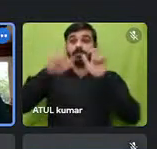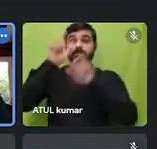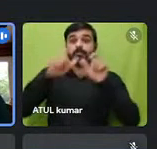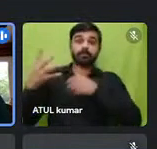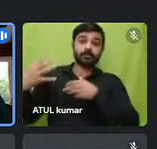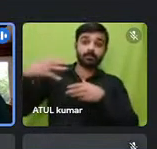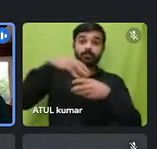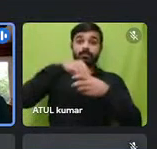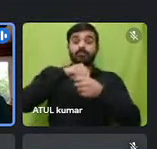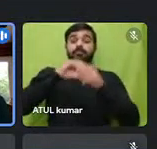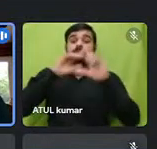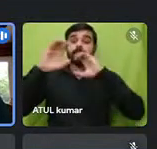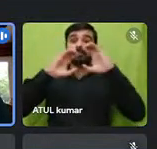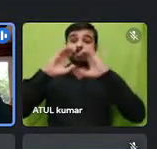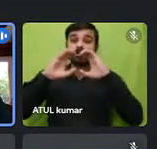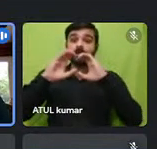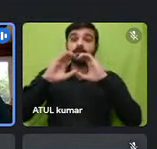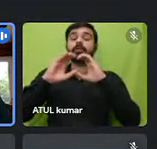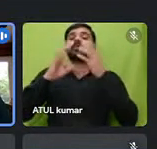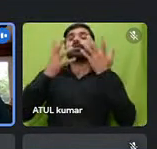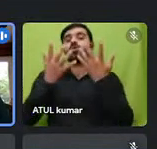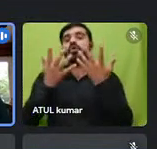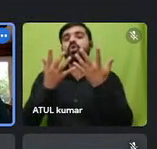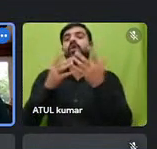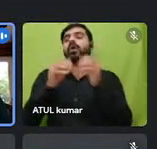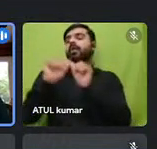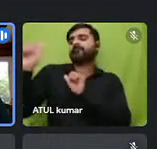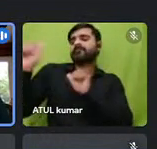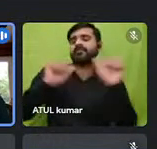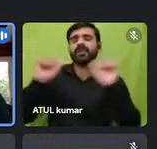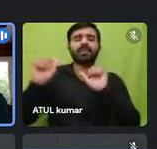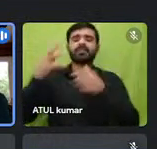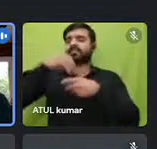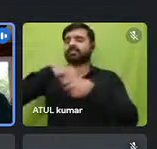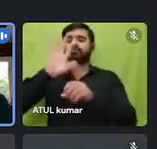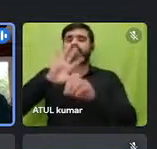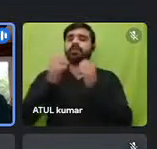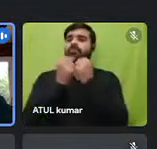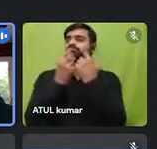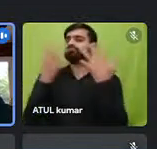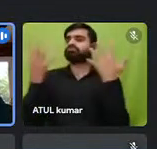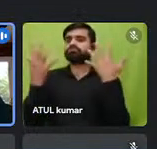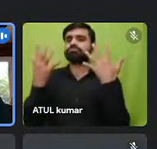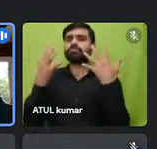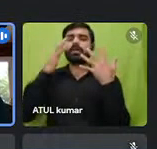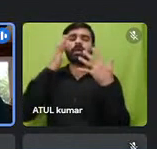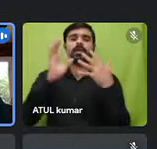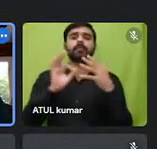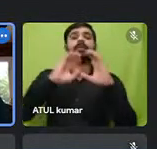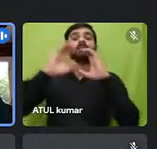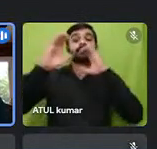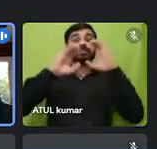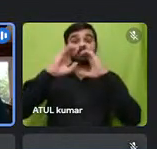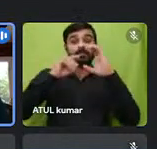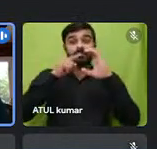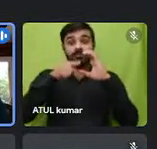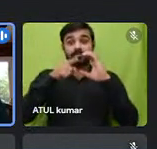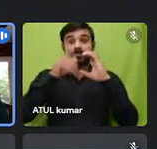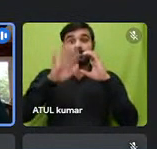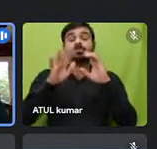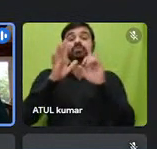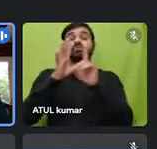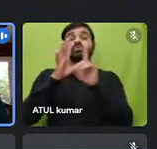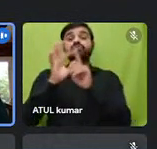to communicate in the dark or at long distances. So a lot of what's important in communication has to do